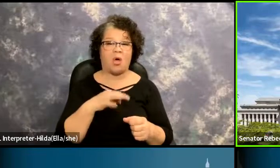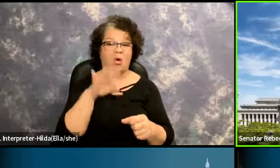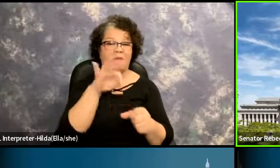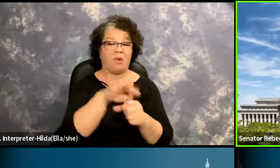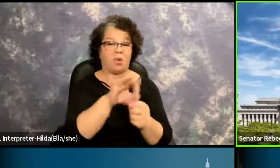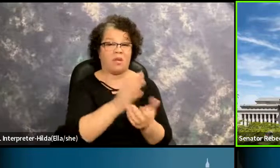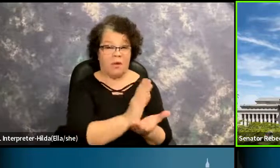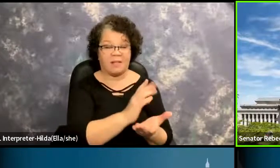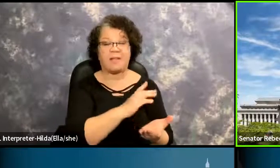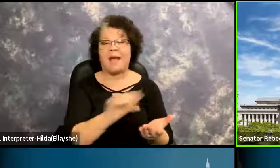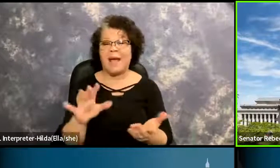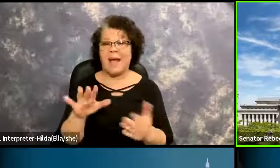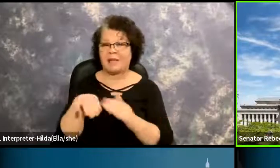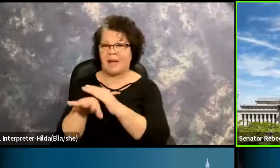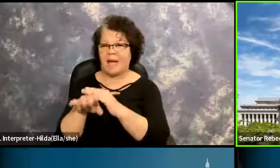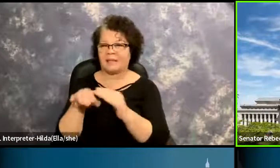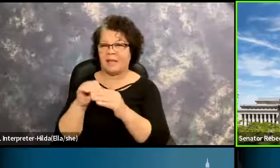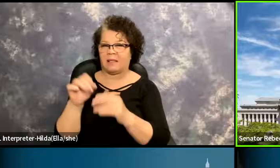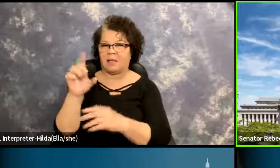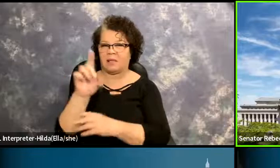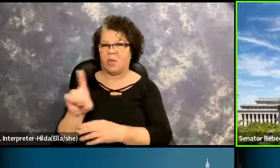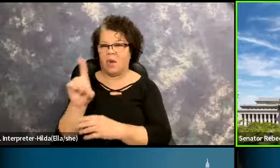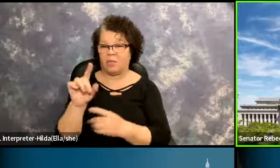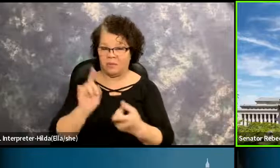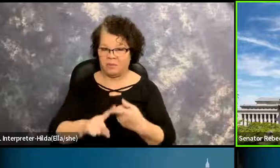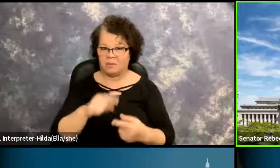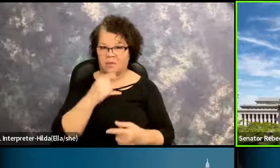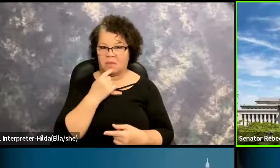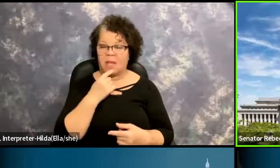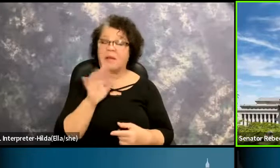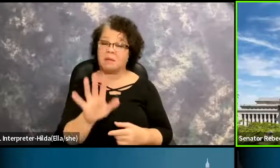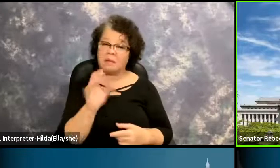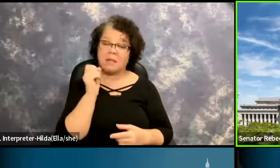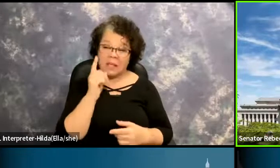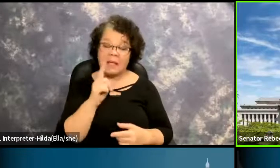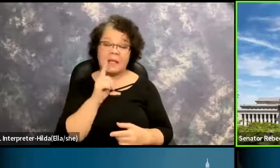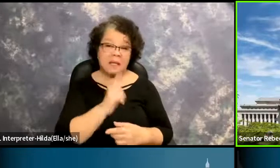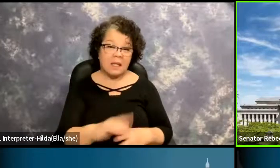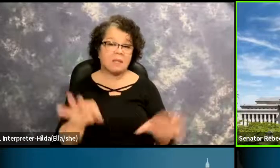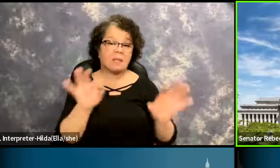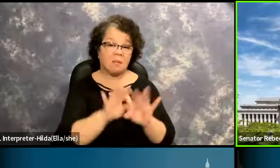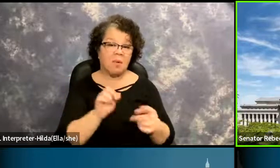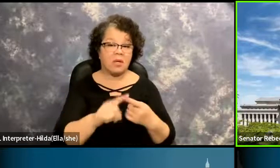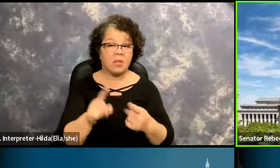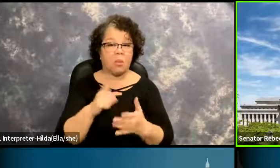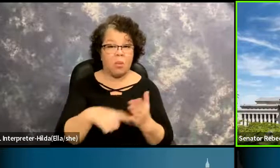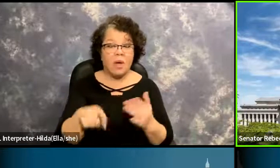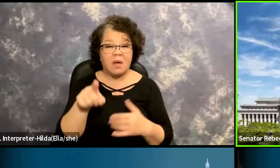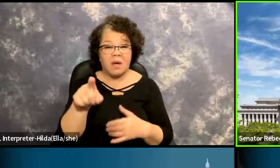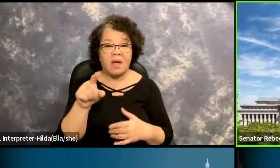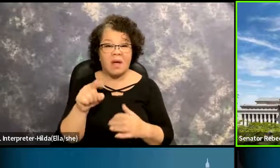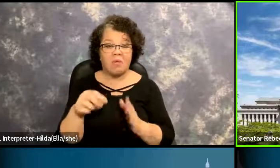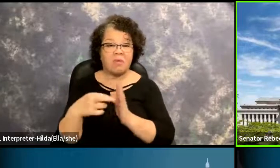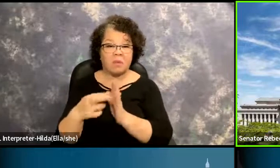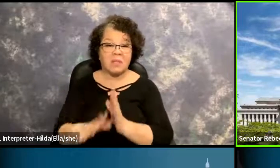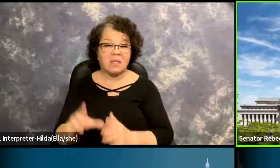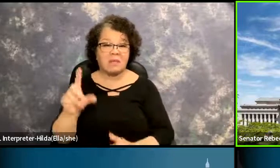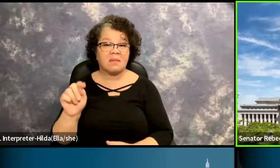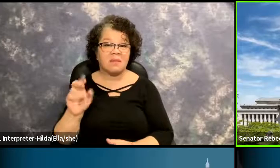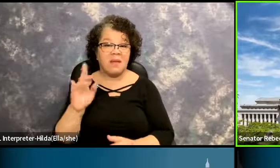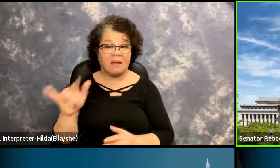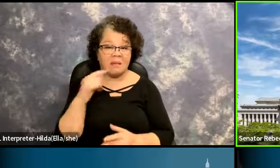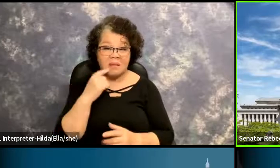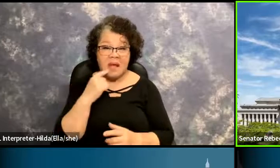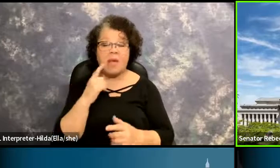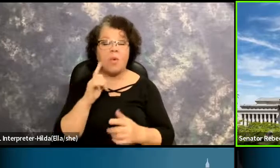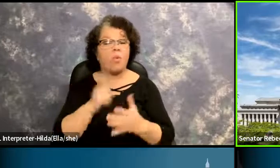and access to democracy to say that it is really important to what Representative Harris-Talley spoke to of what's happening at the federal level is